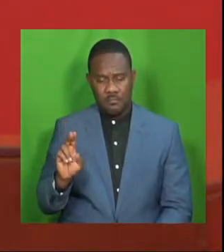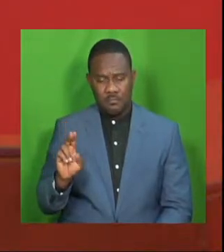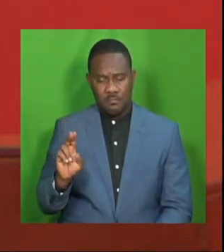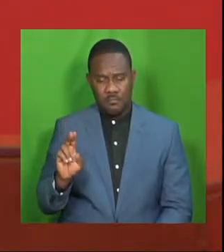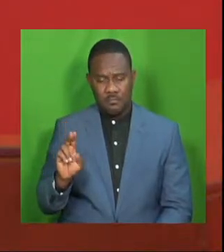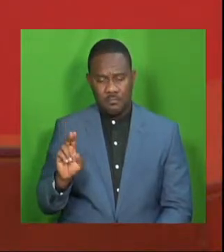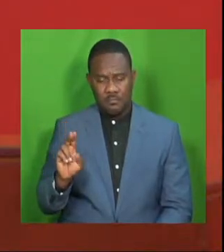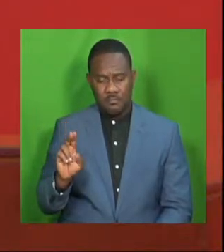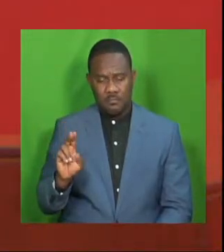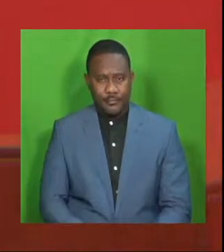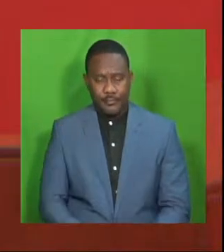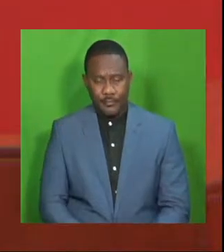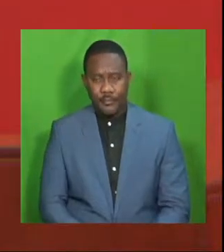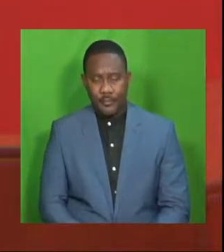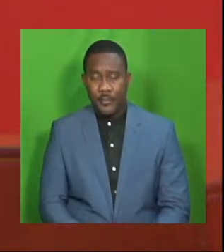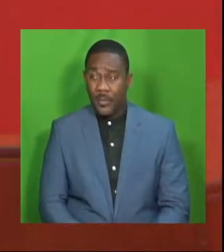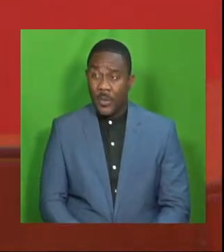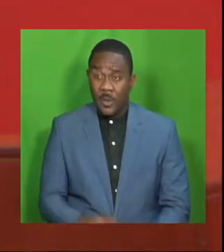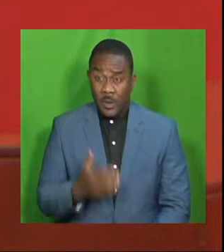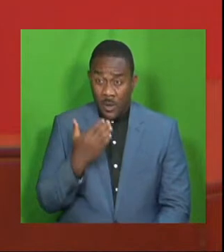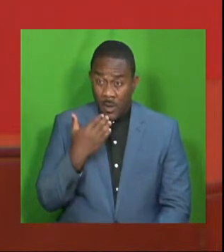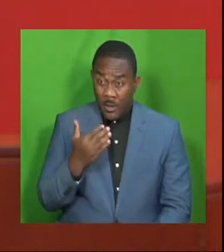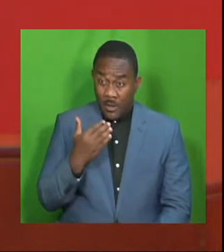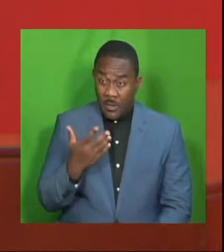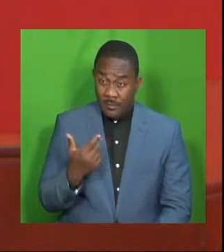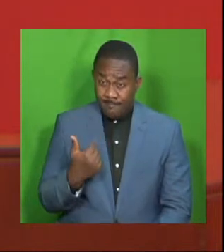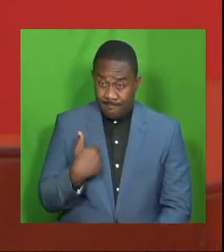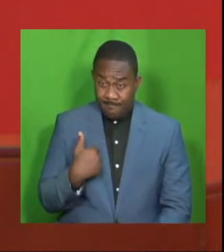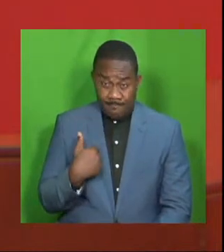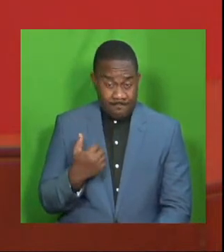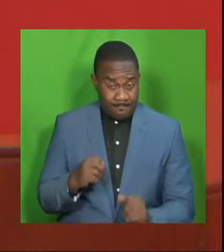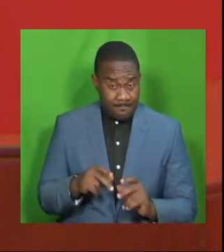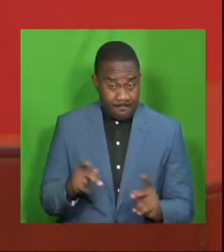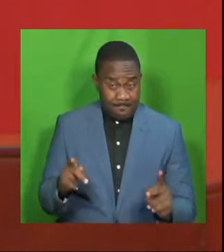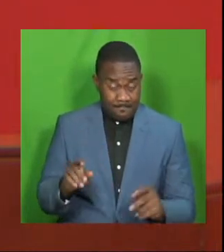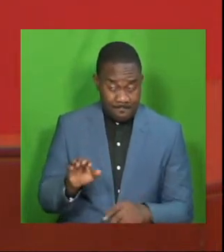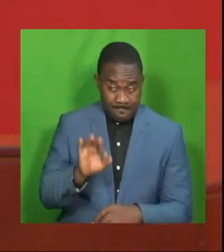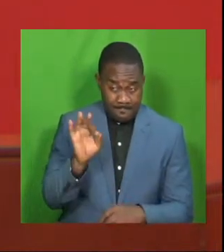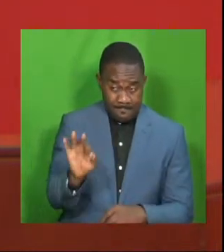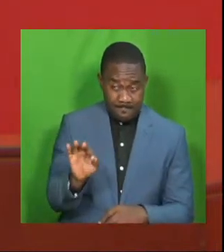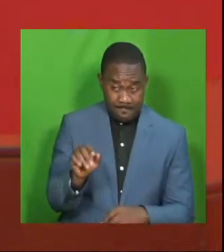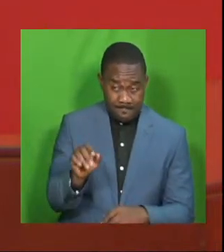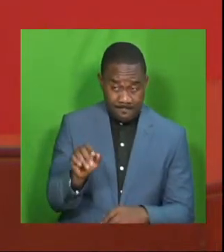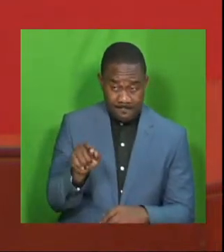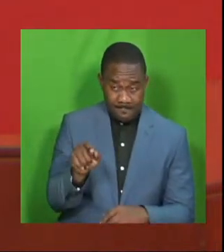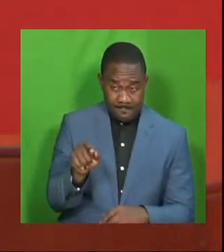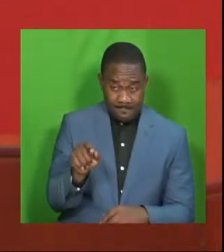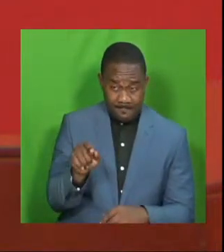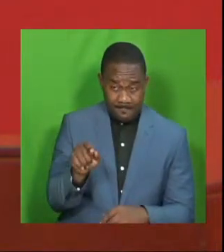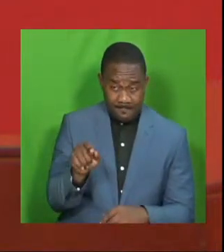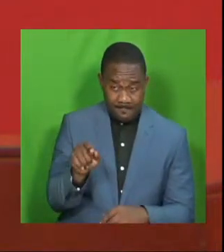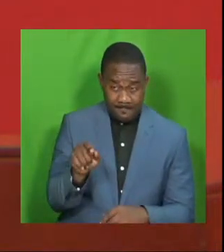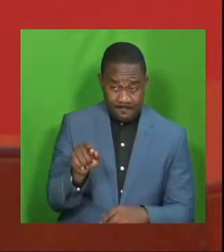for this treasure space to ask the Minister this urgent question. Mr.